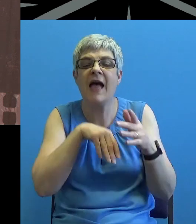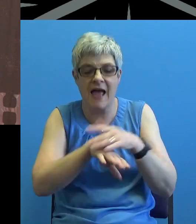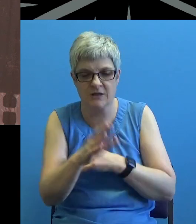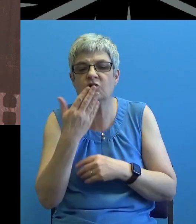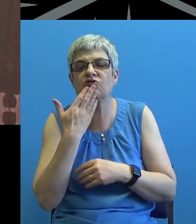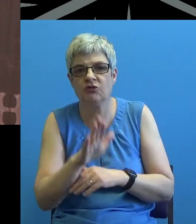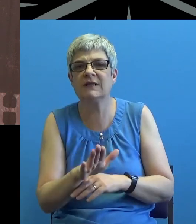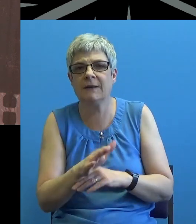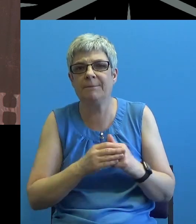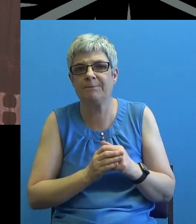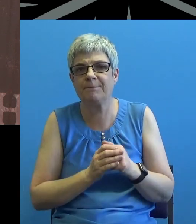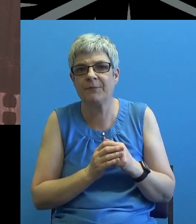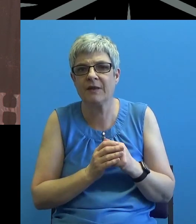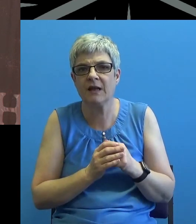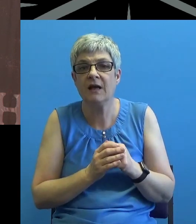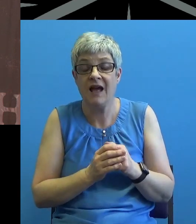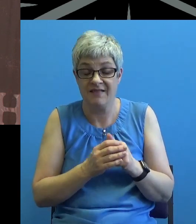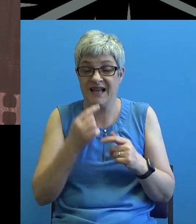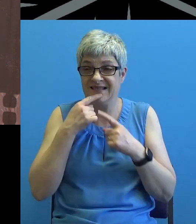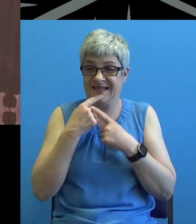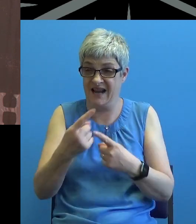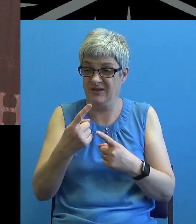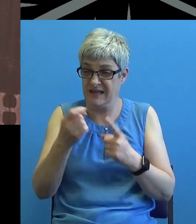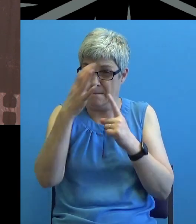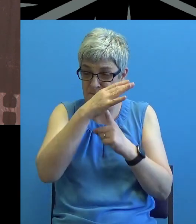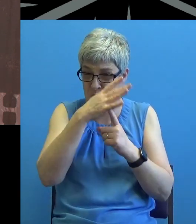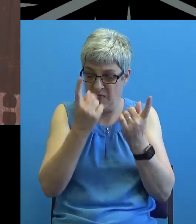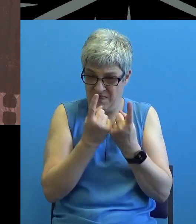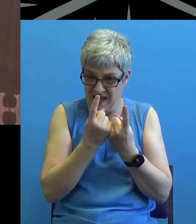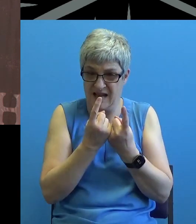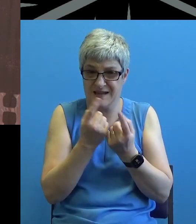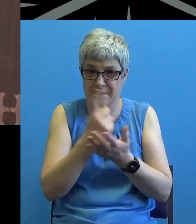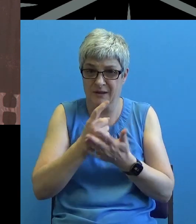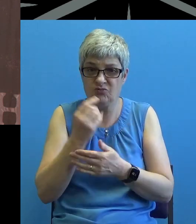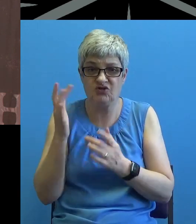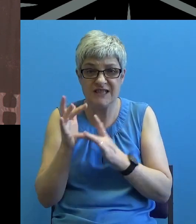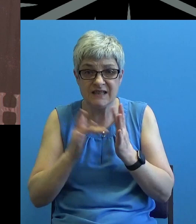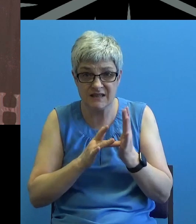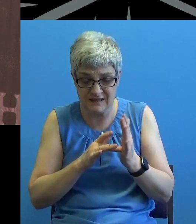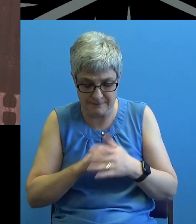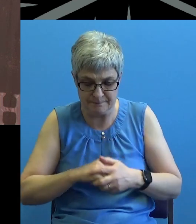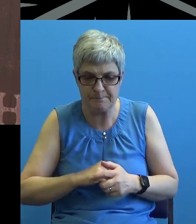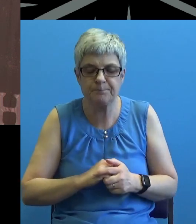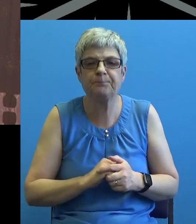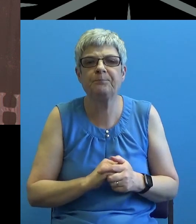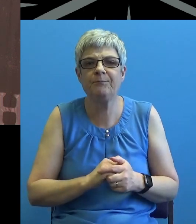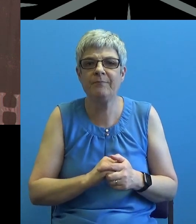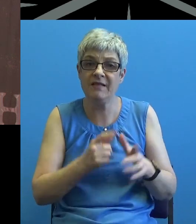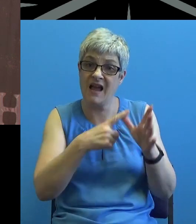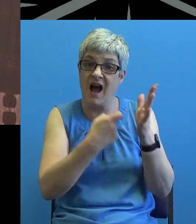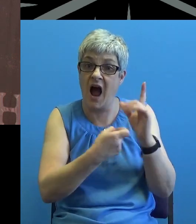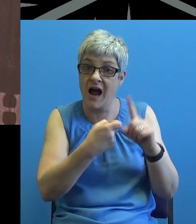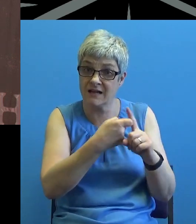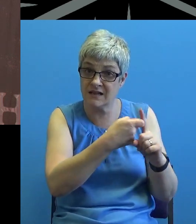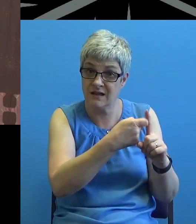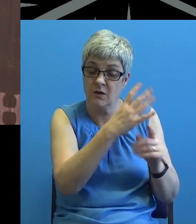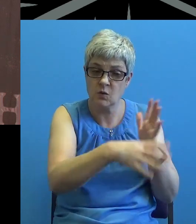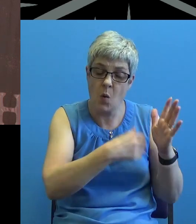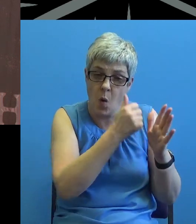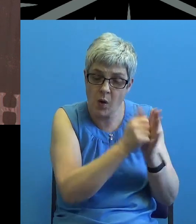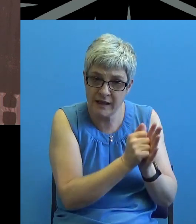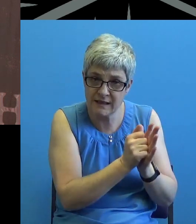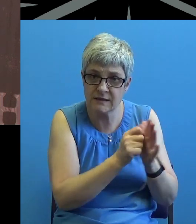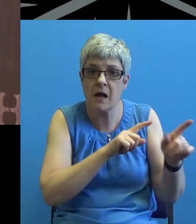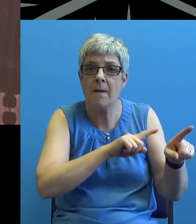And that tells us all something so important about Jesus. That Ark of the Covenant was the holiest and